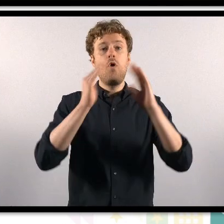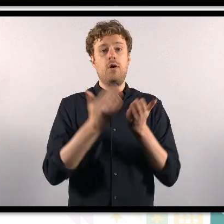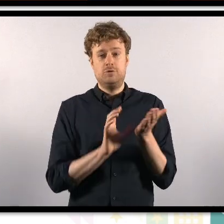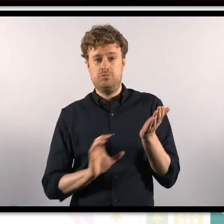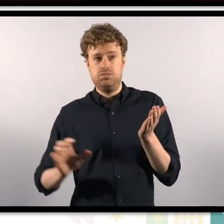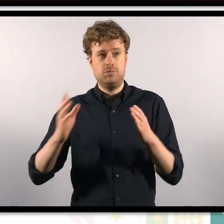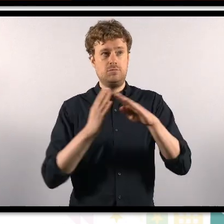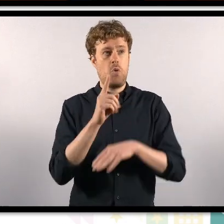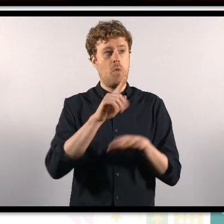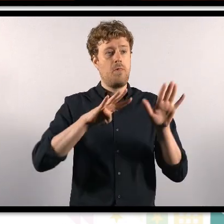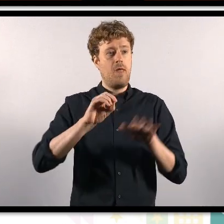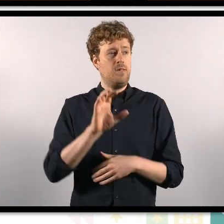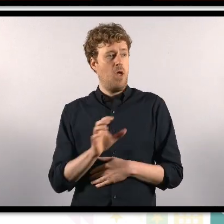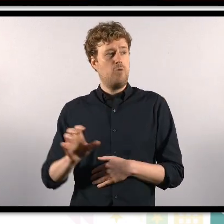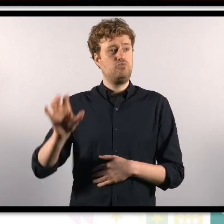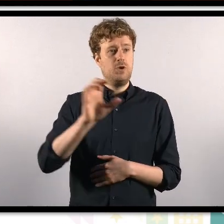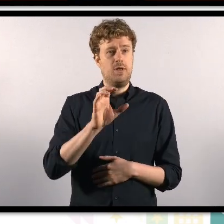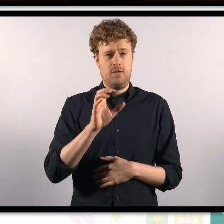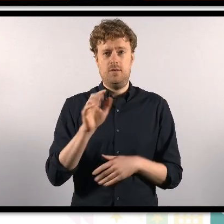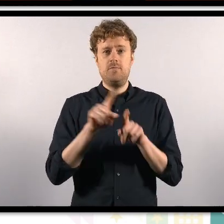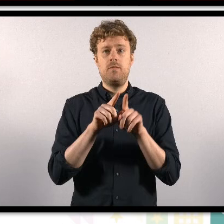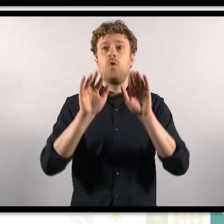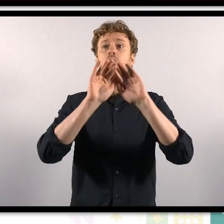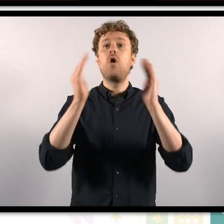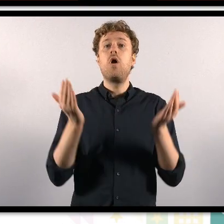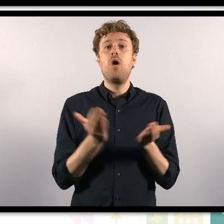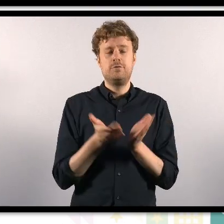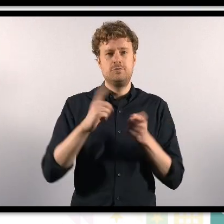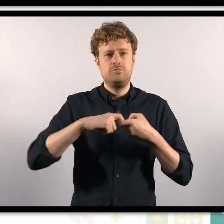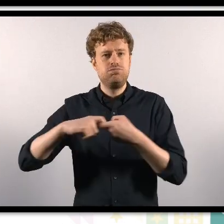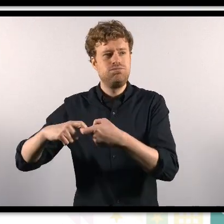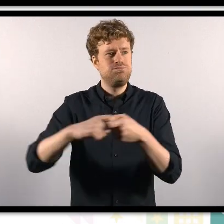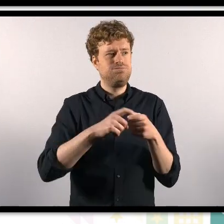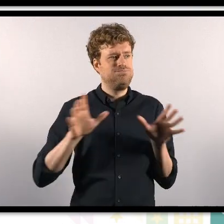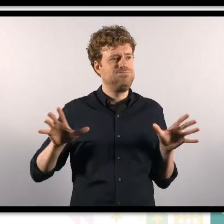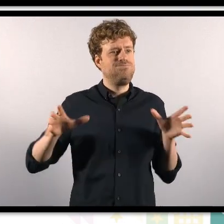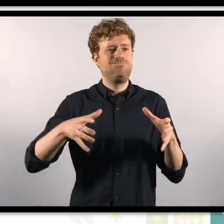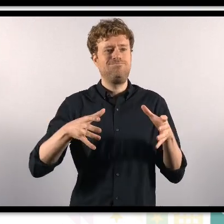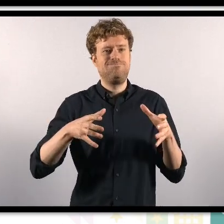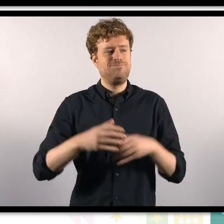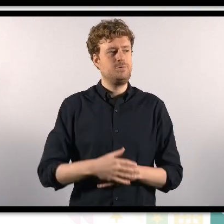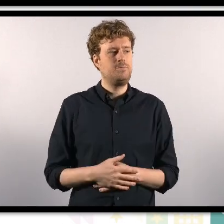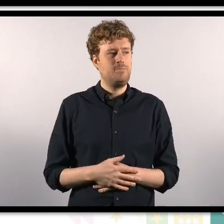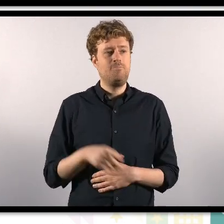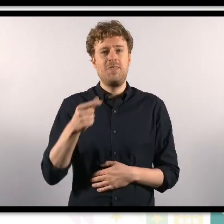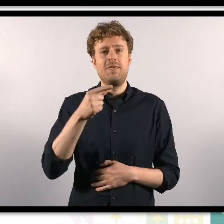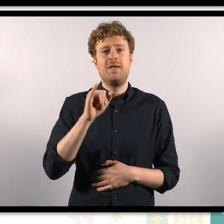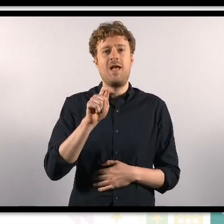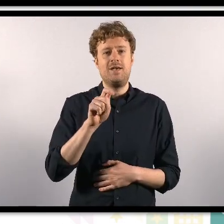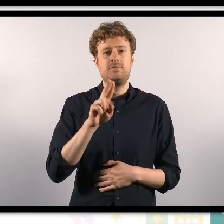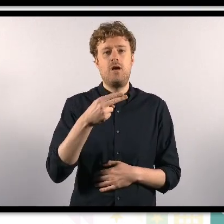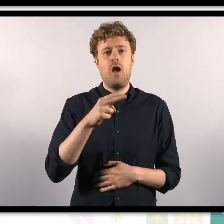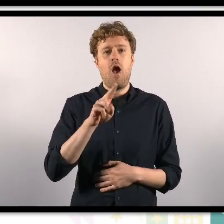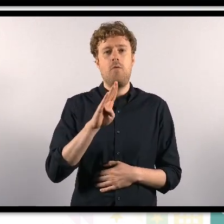they were like, well, let's heat maps. Everyone loves a heat map, and so you're like, here's a heat map of all